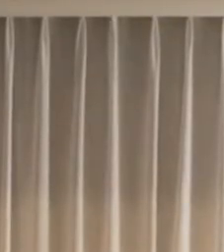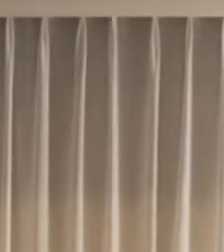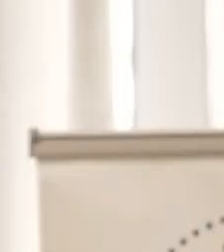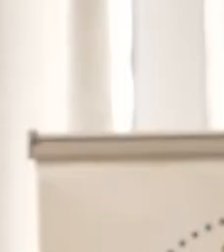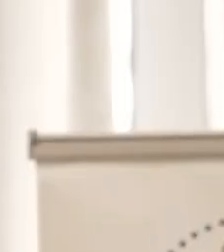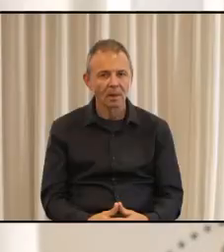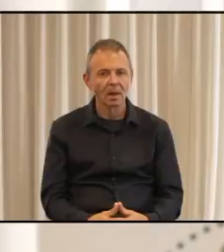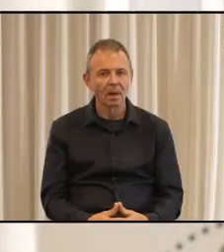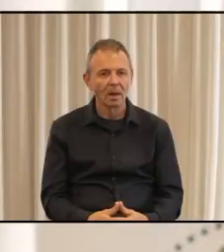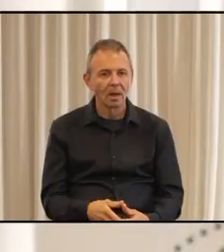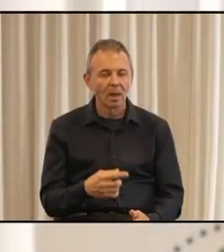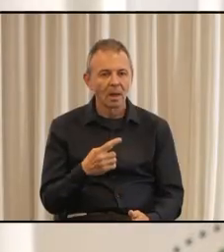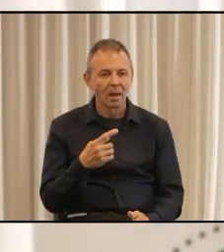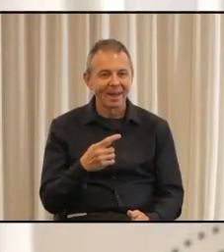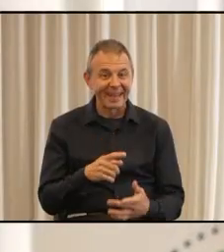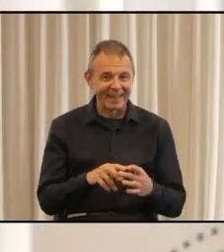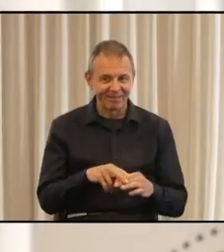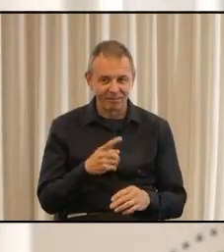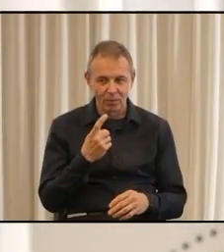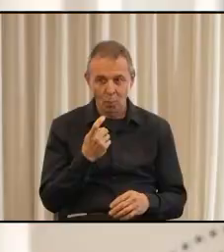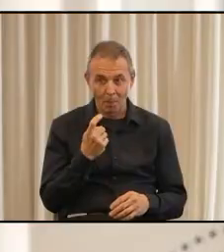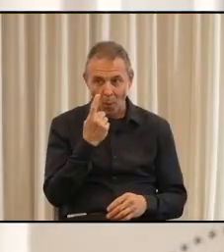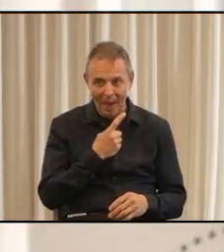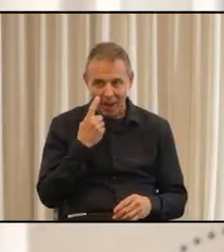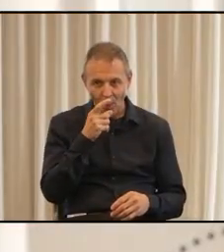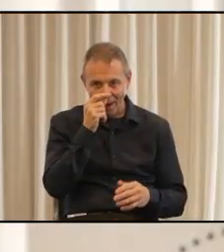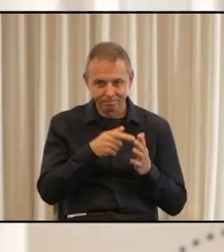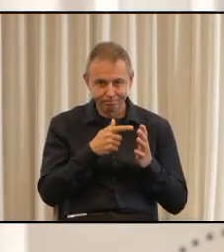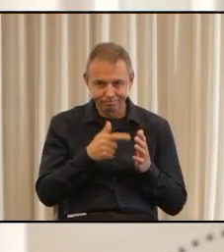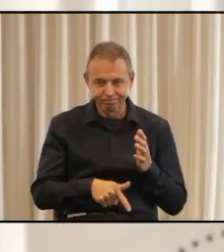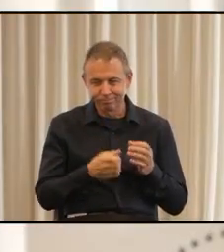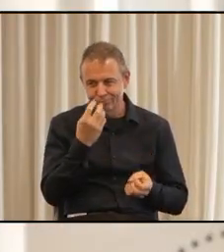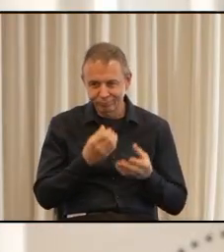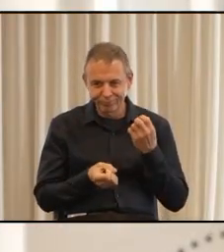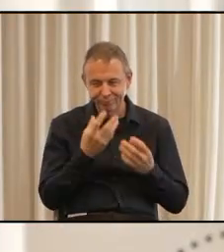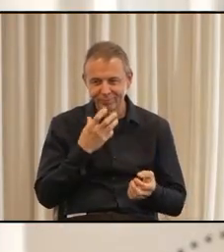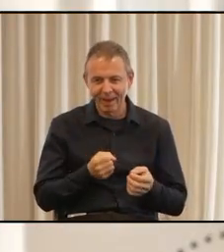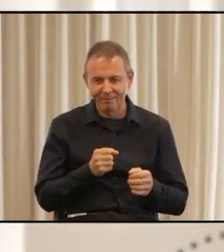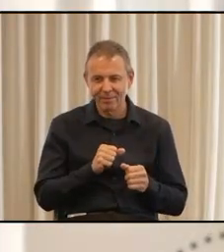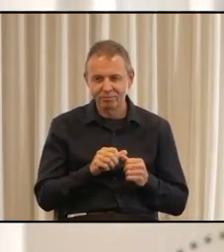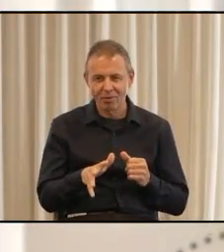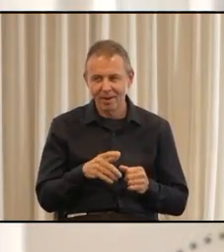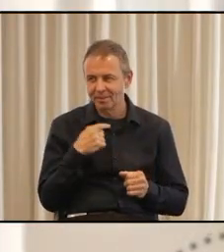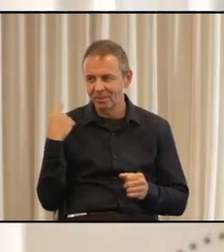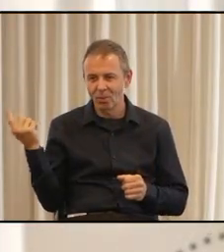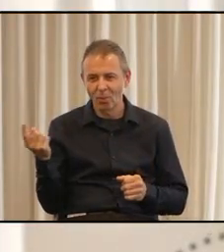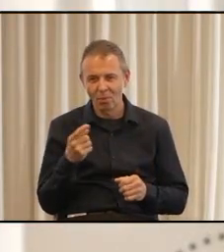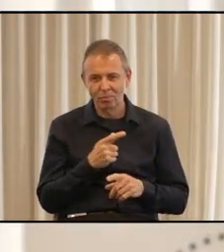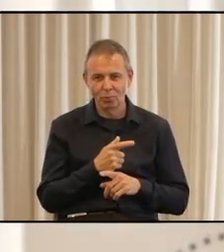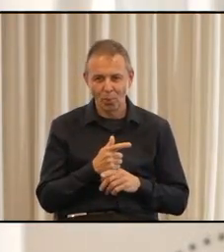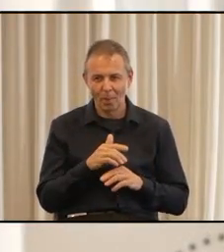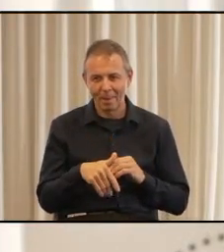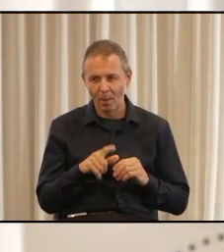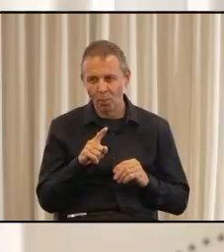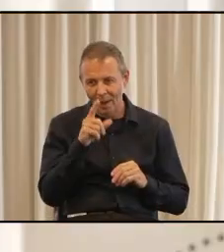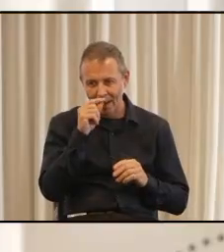If I had another hour, we could really unpack and kind of, there's so many great takeaways from each of those stories.